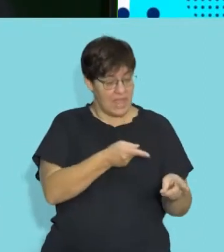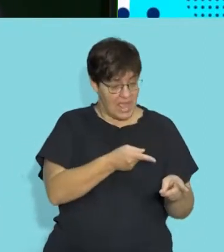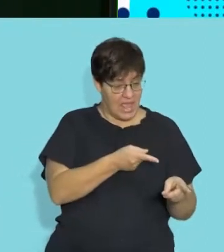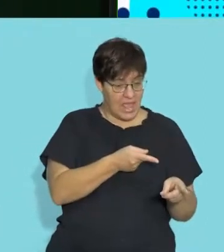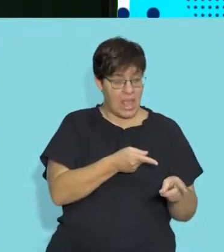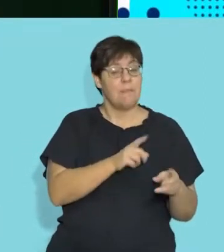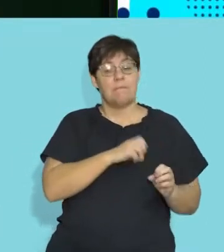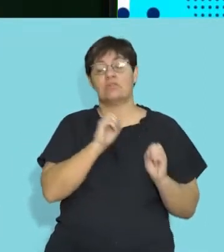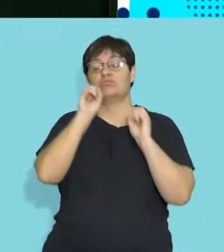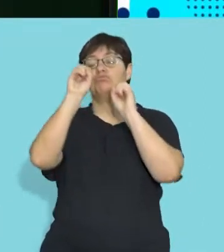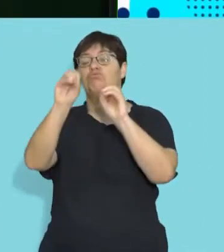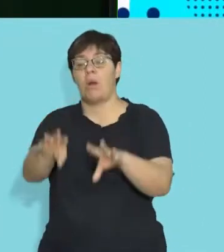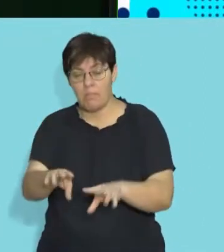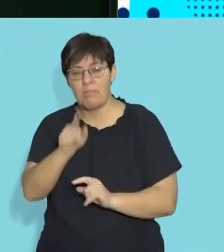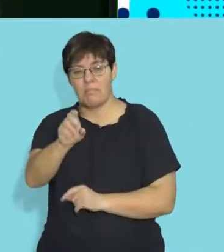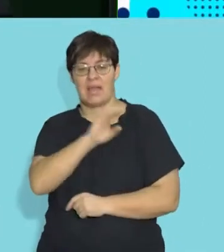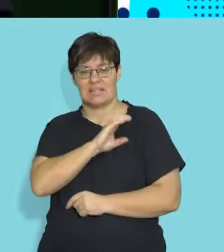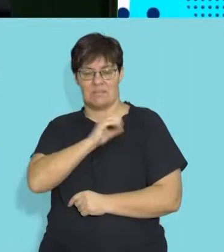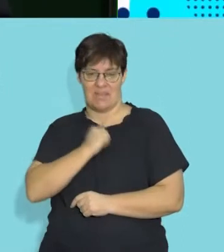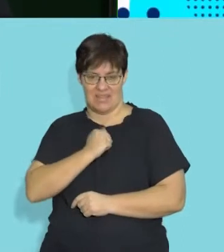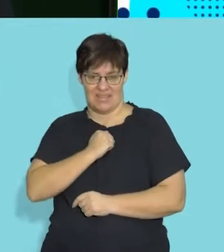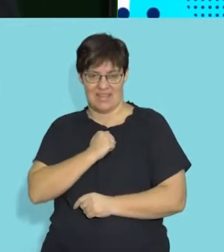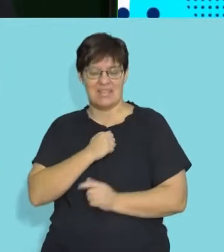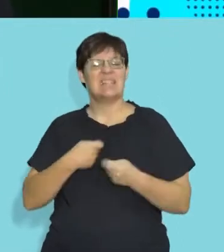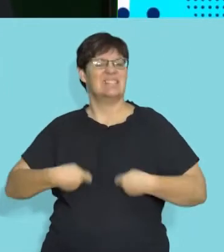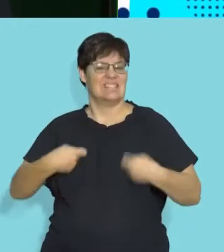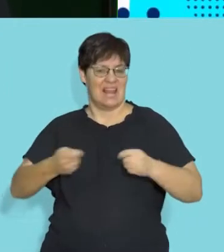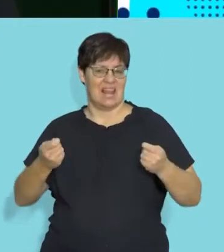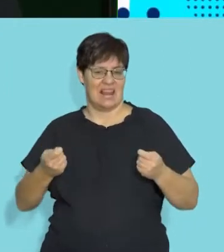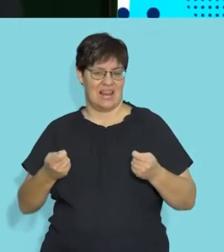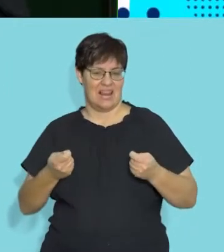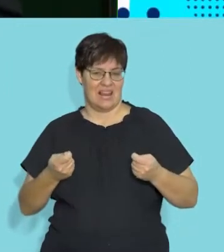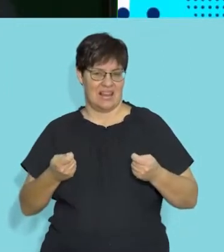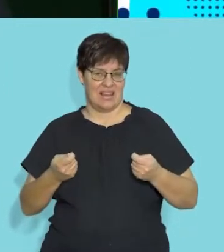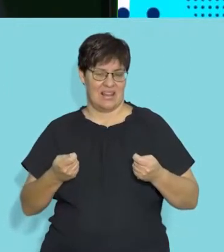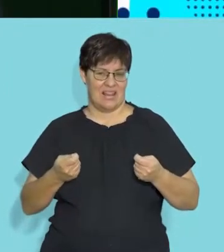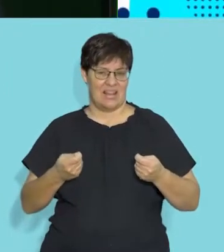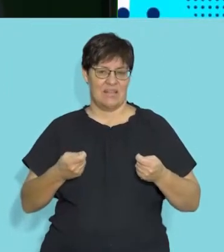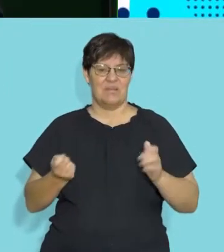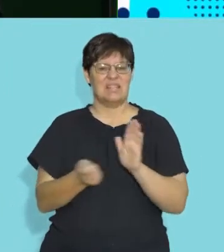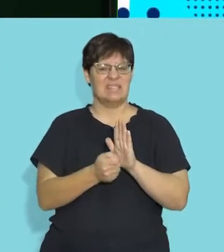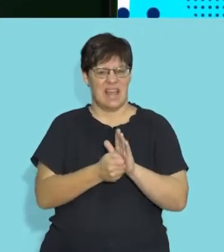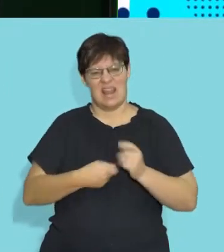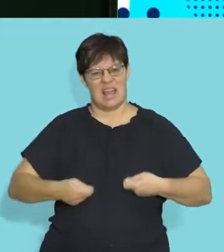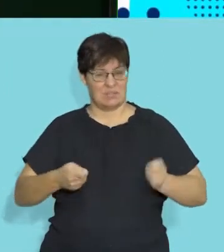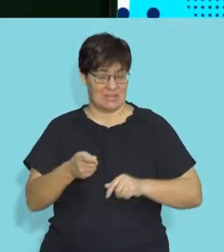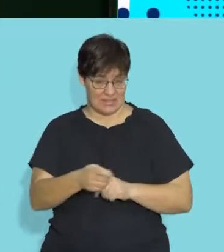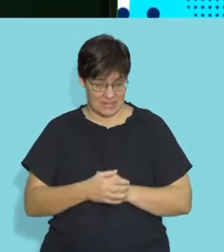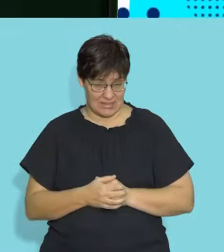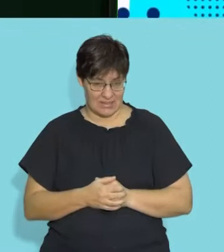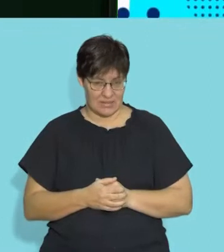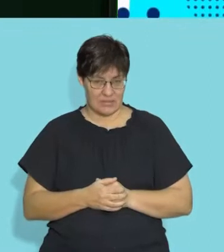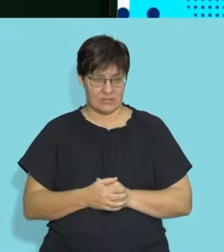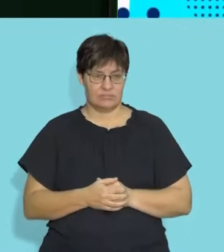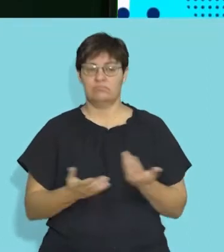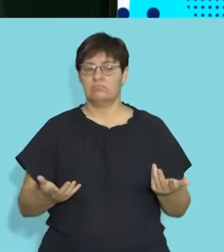our customers. It is a normal selling expense. So therefore, it has absolutely nothing